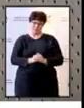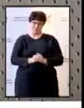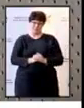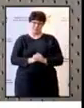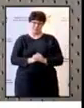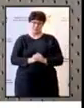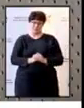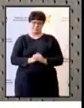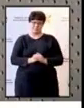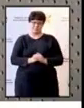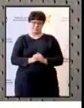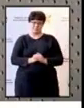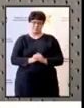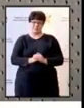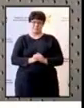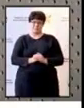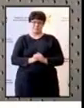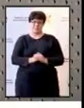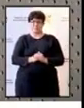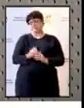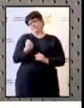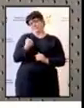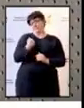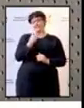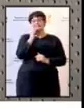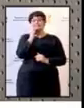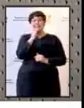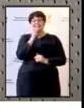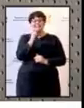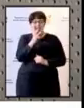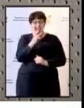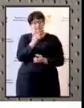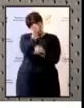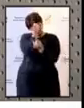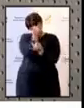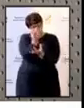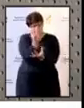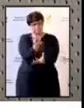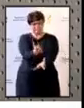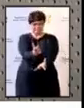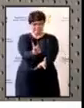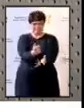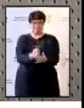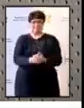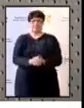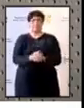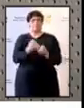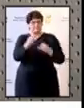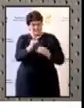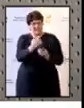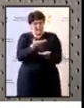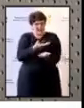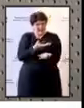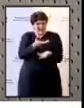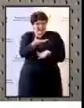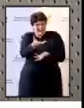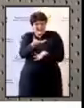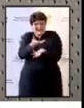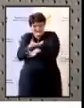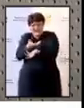On Saturday, we had said, we're consulting, in that